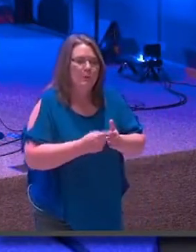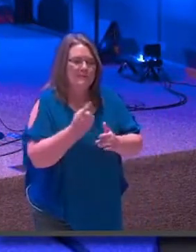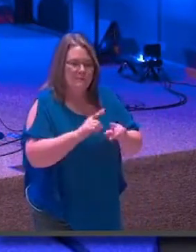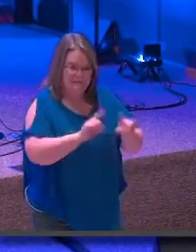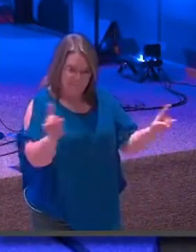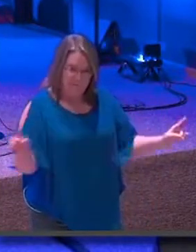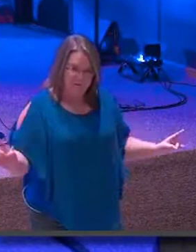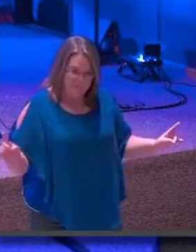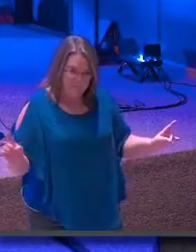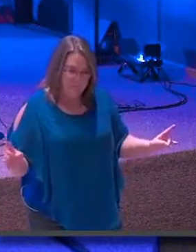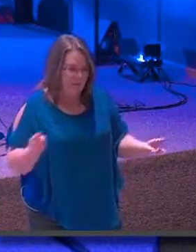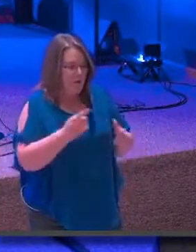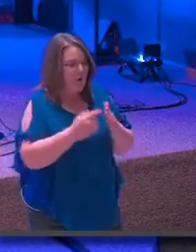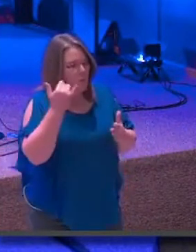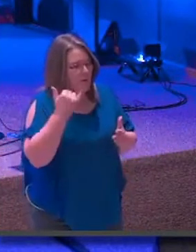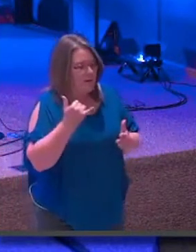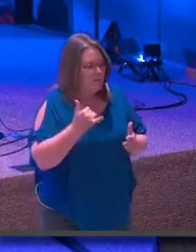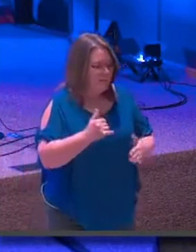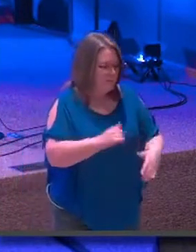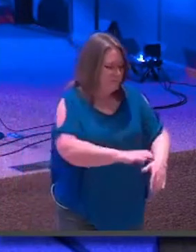What if we rolled our sleeves up,